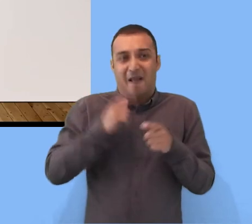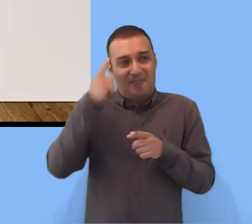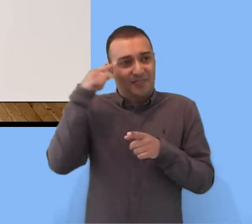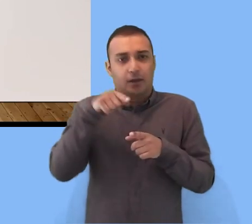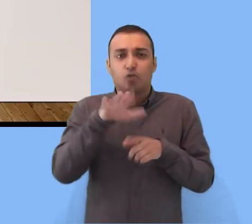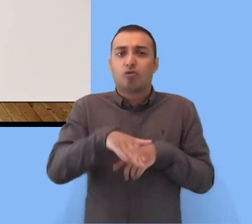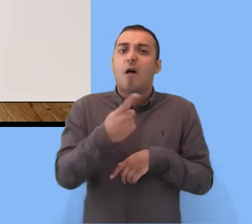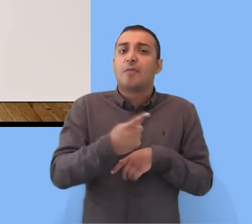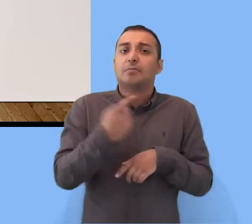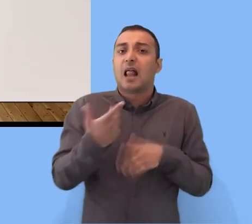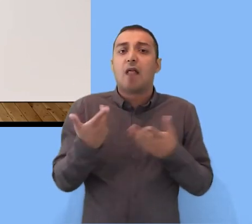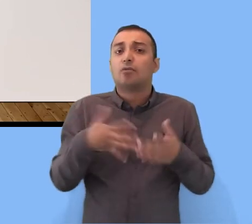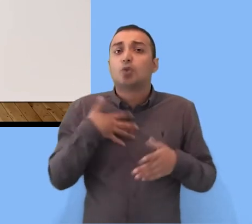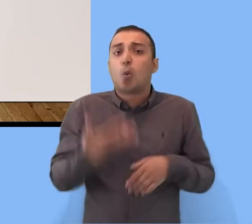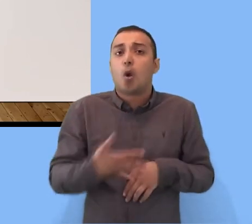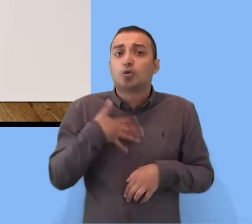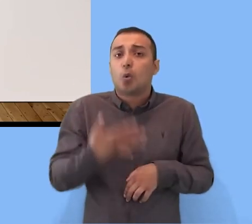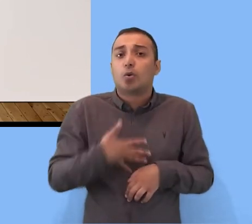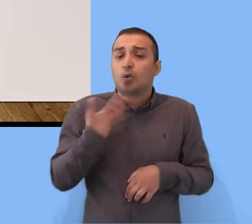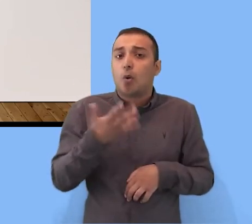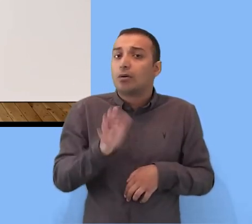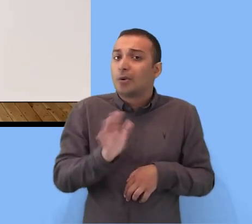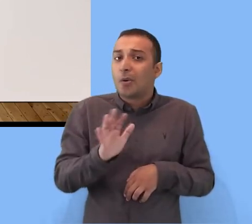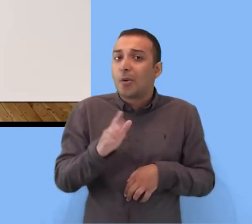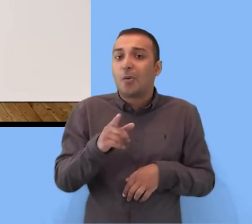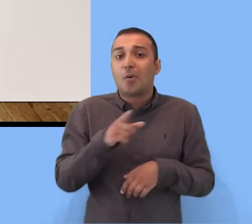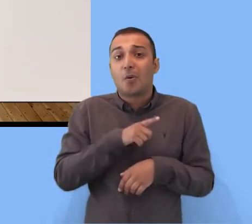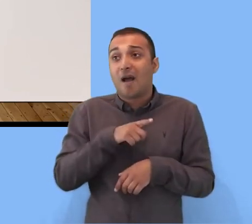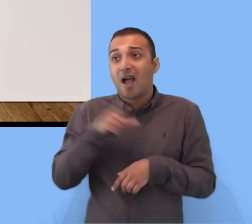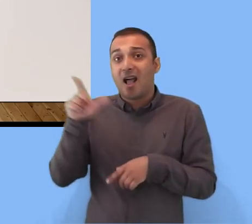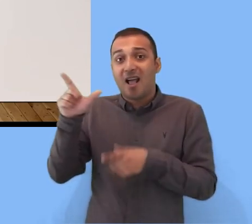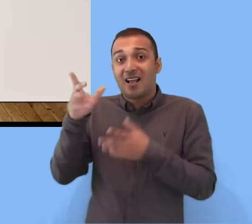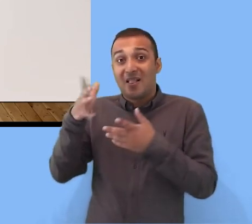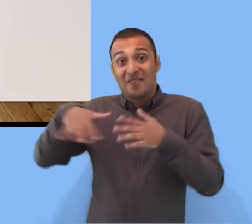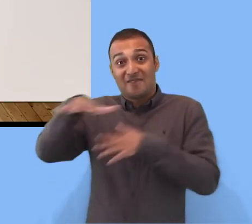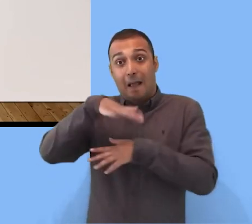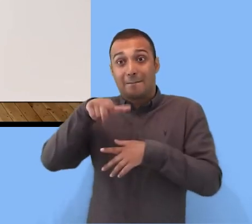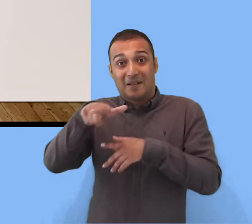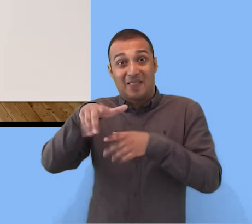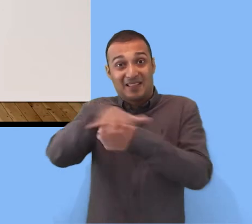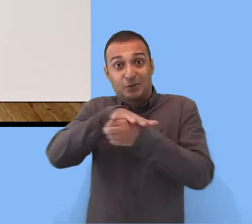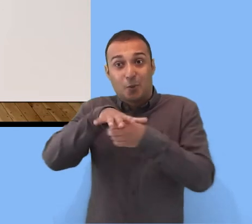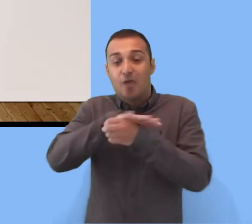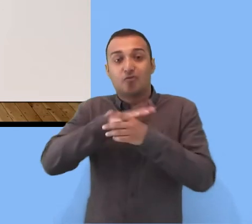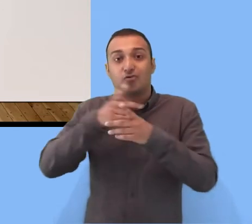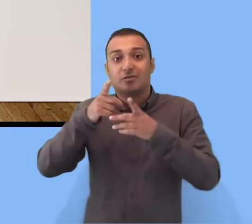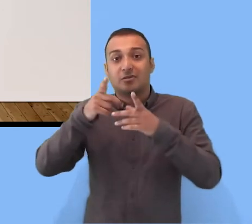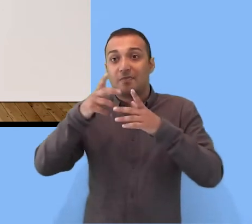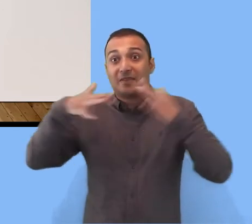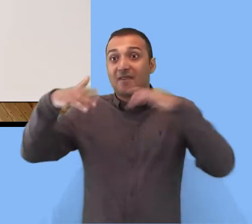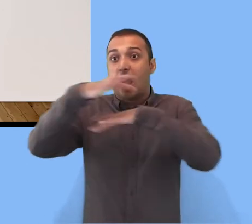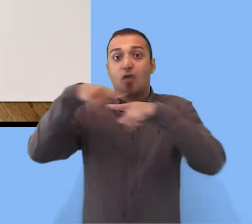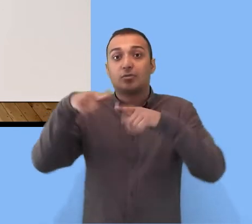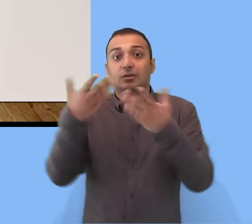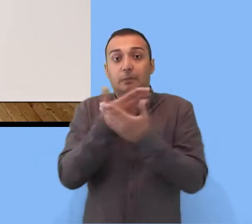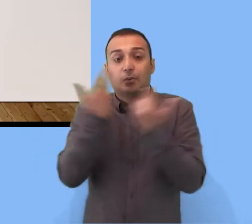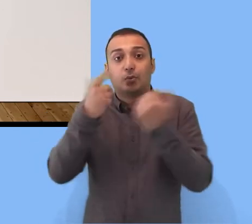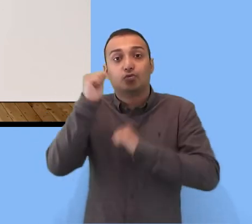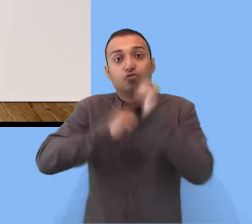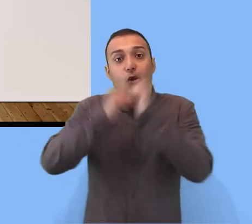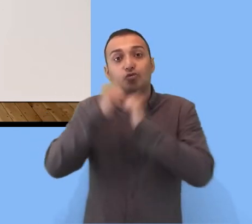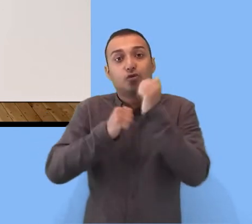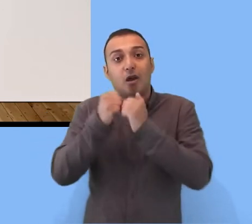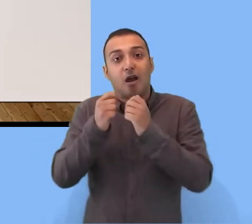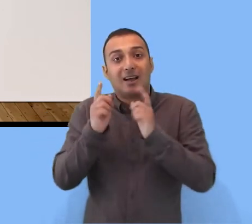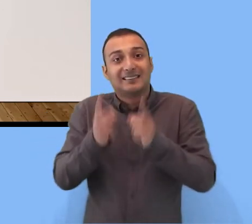box there's a paper by Professor Morag Trainer. Can we put the myth of the poverty of aspirations to bed now?